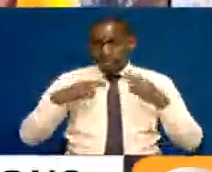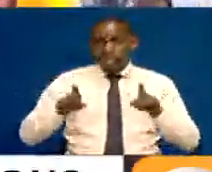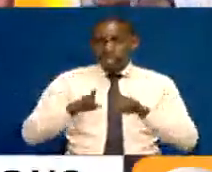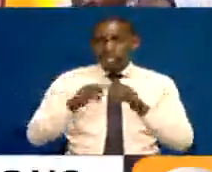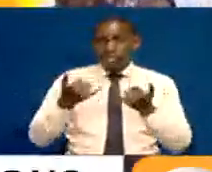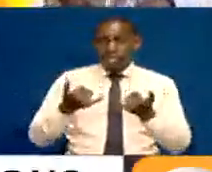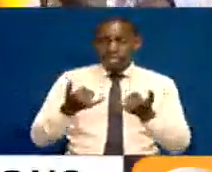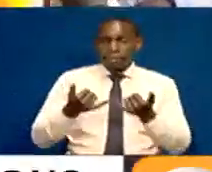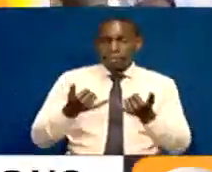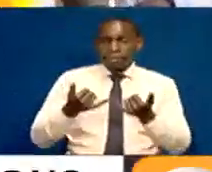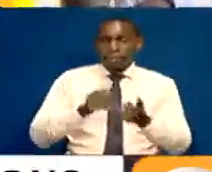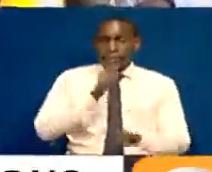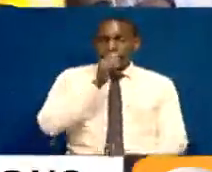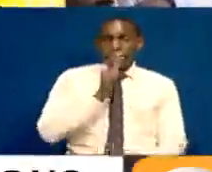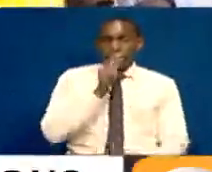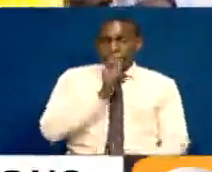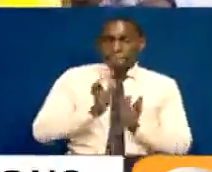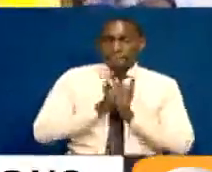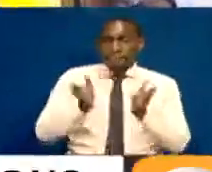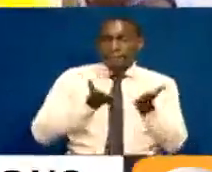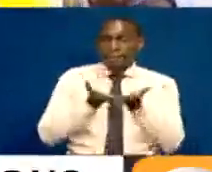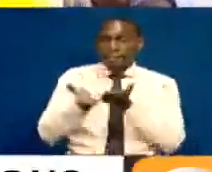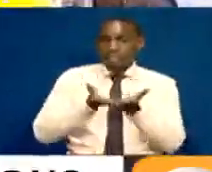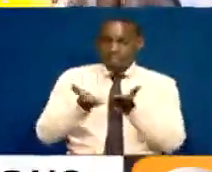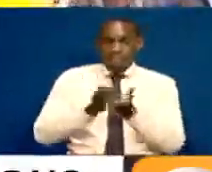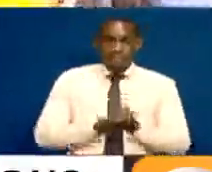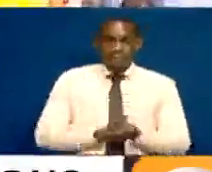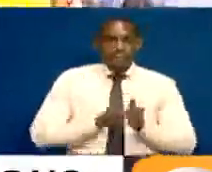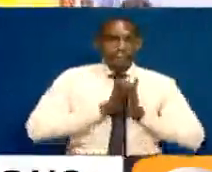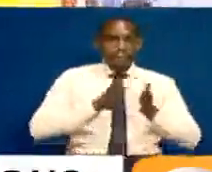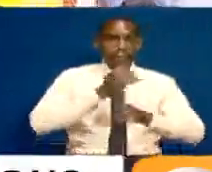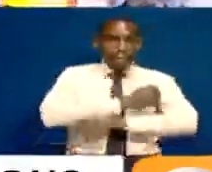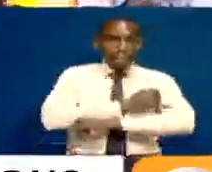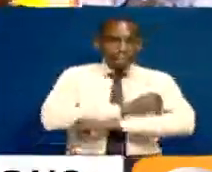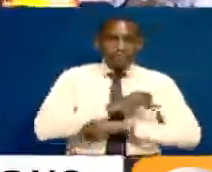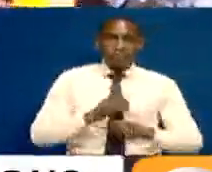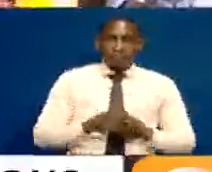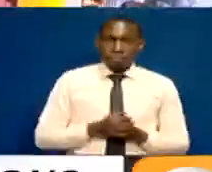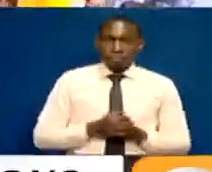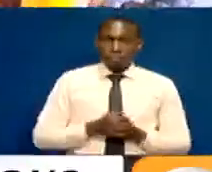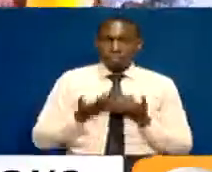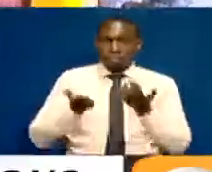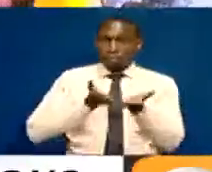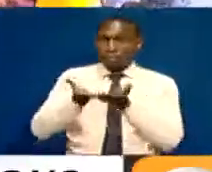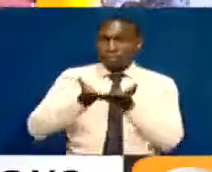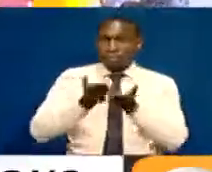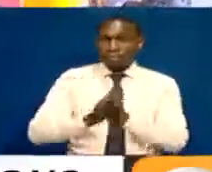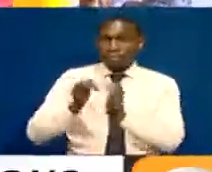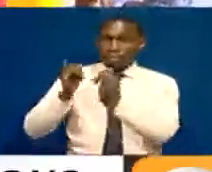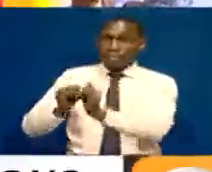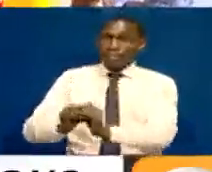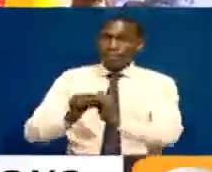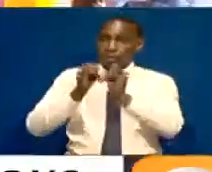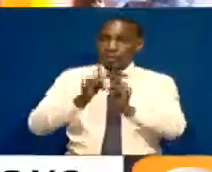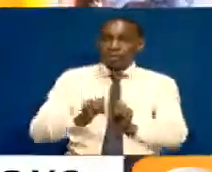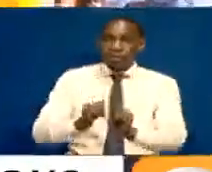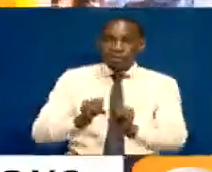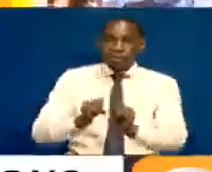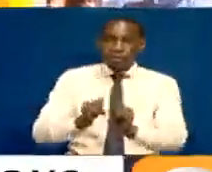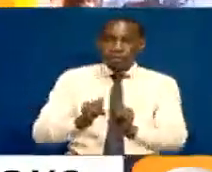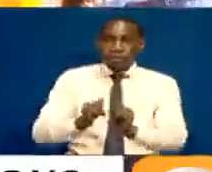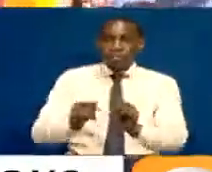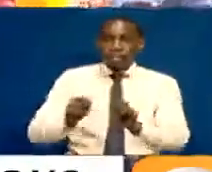has privatized public services, public institutions to serve individual and